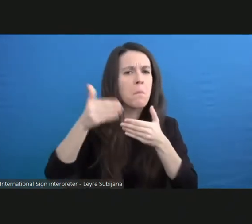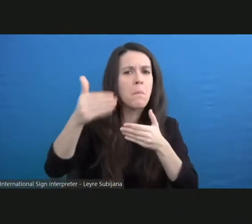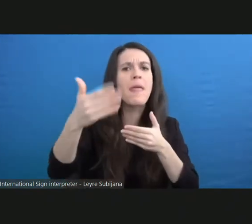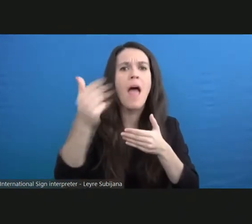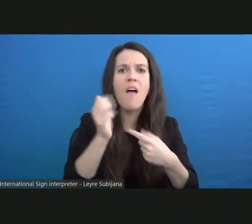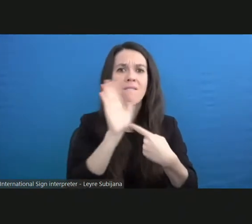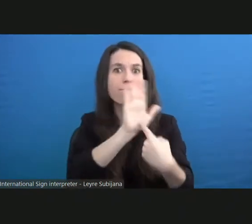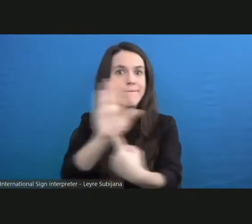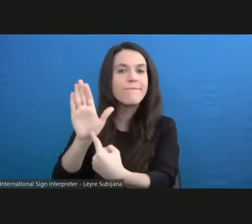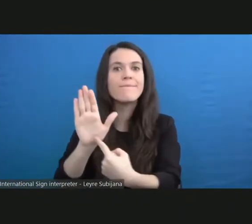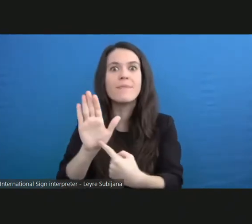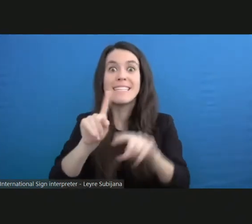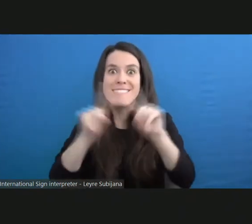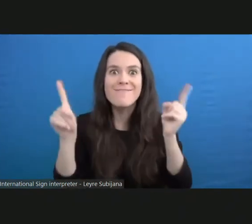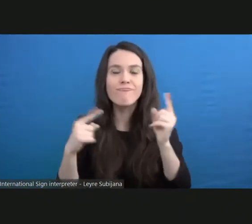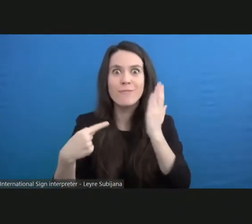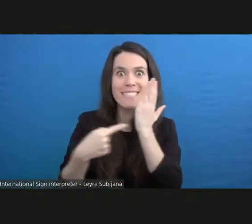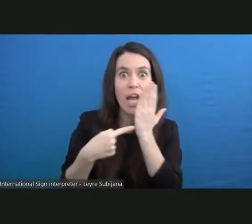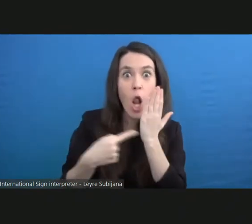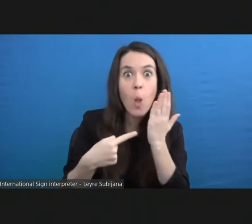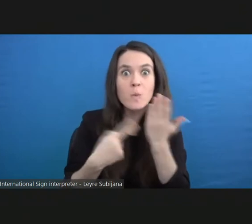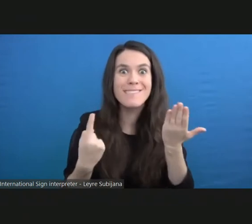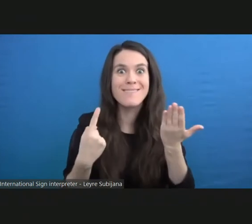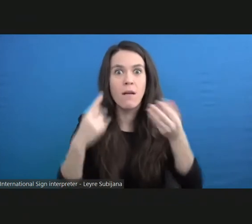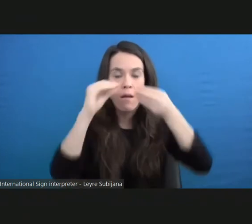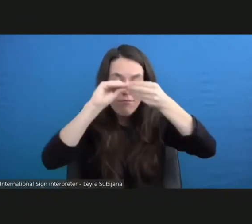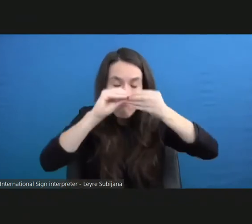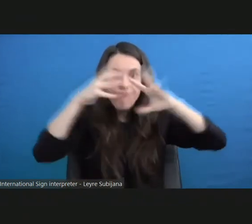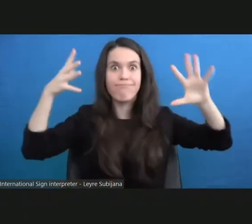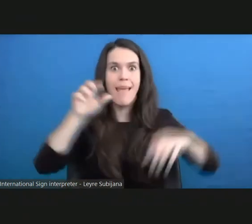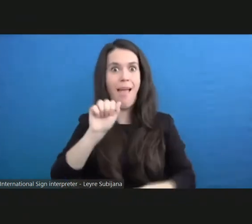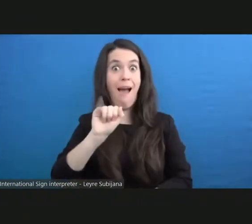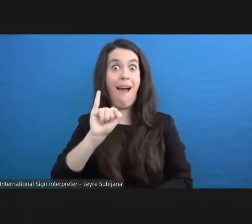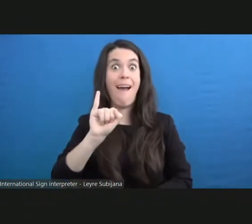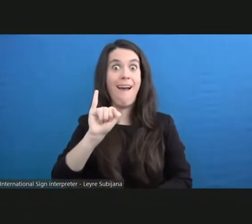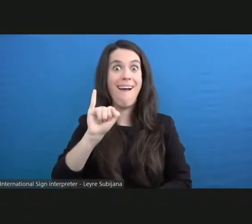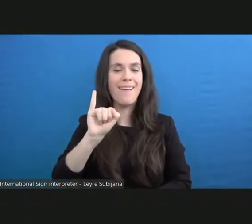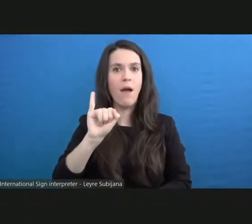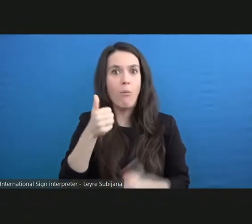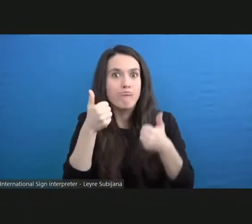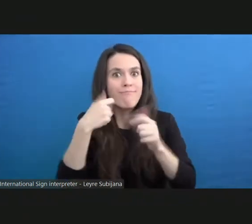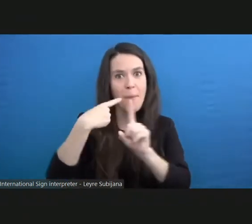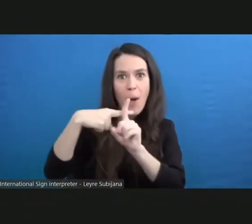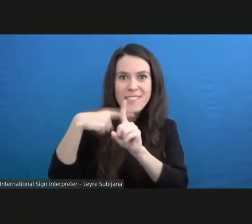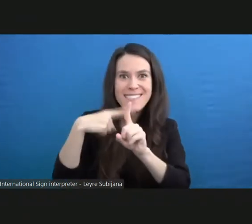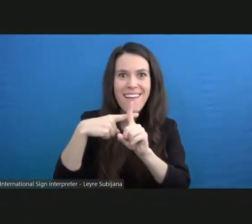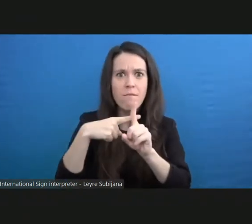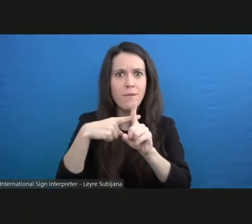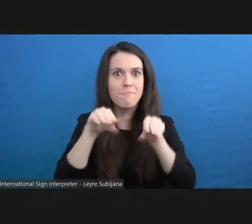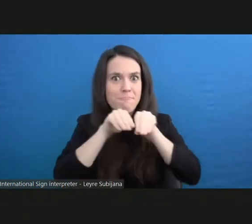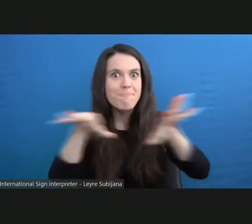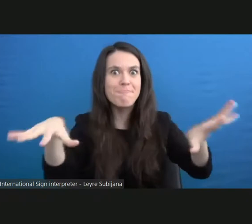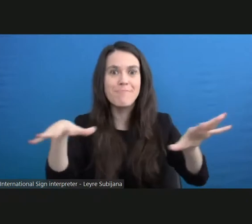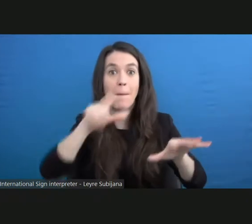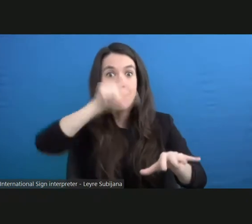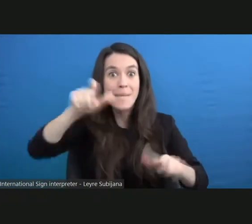of technology, including artificial intelligence, that are really having a very positive impact on the lives of persons with